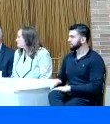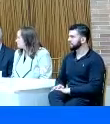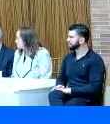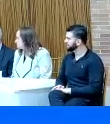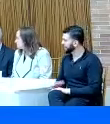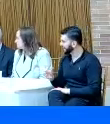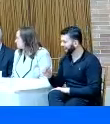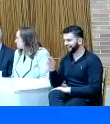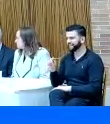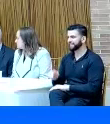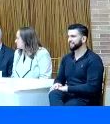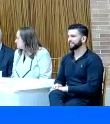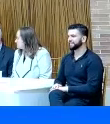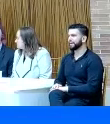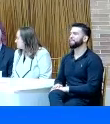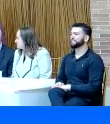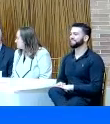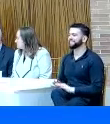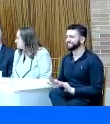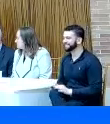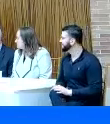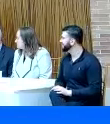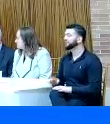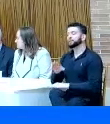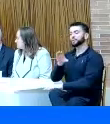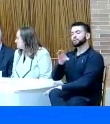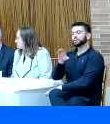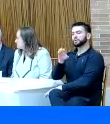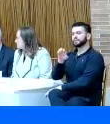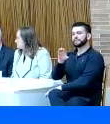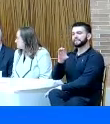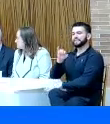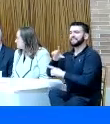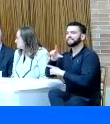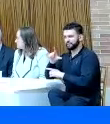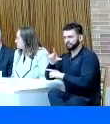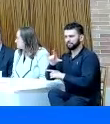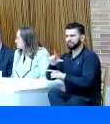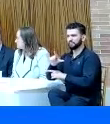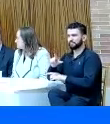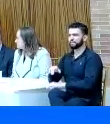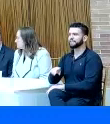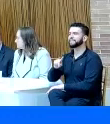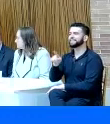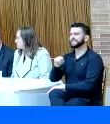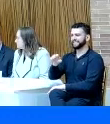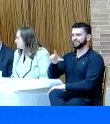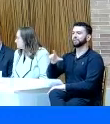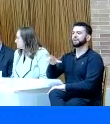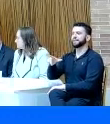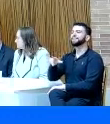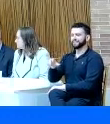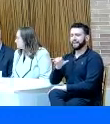got it okay so Cecil and I'm not gonna say her full name because I don't want to butcher her